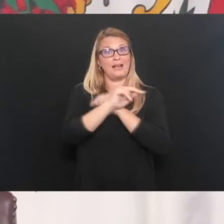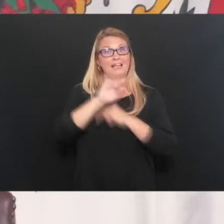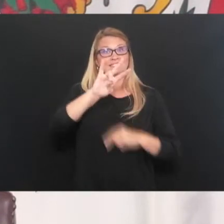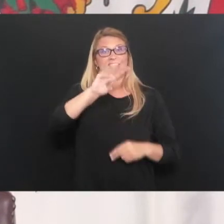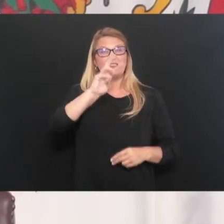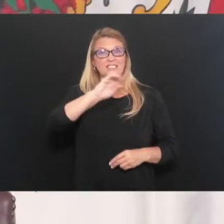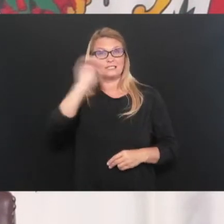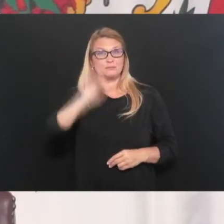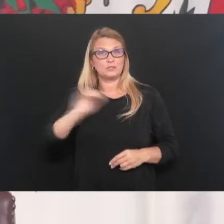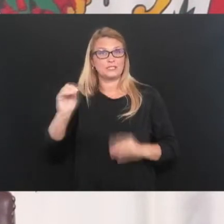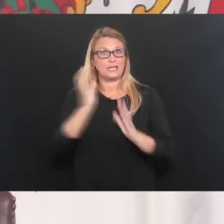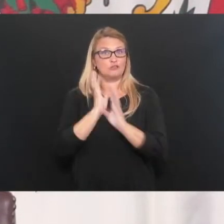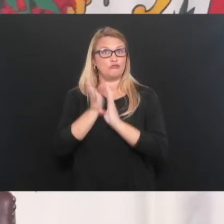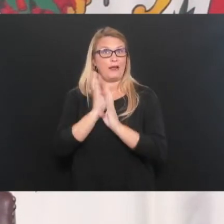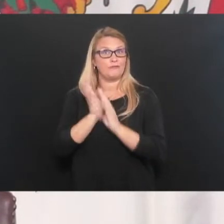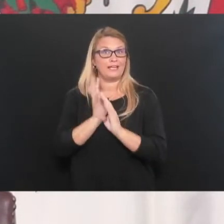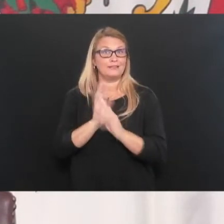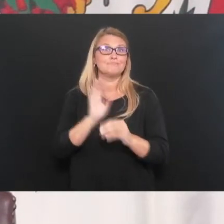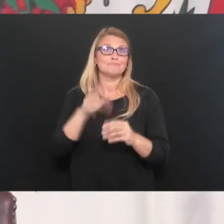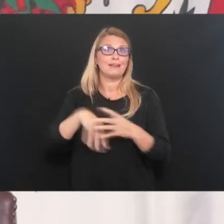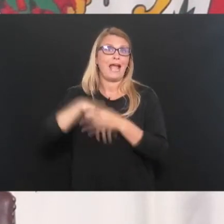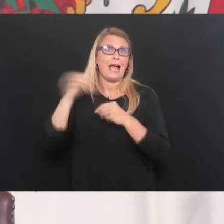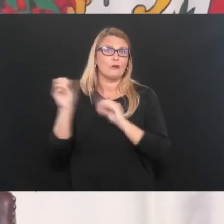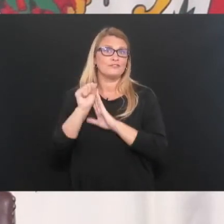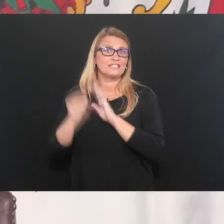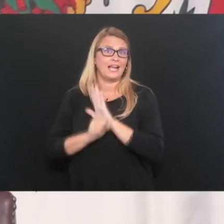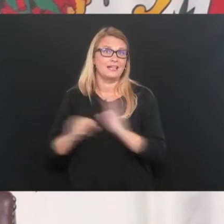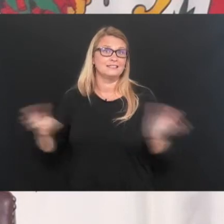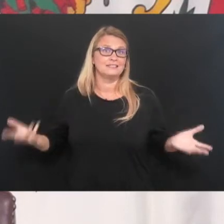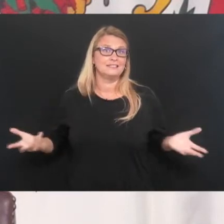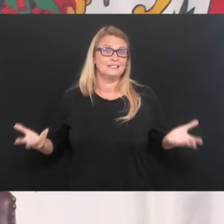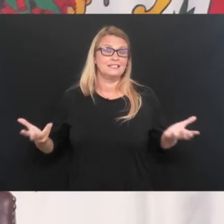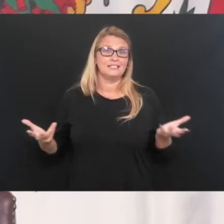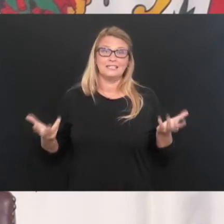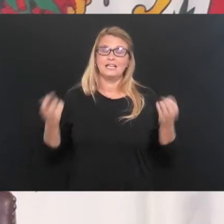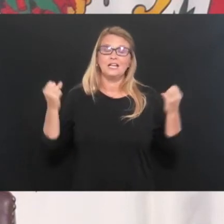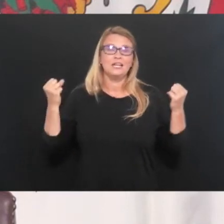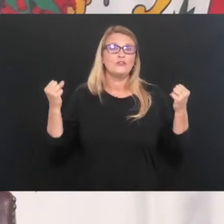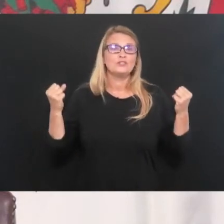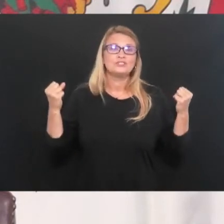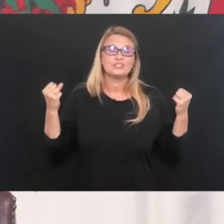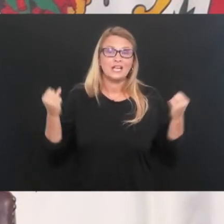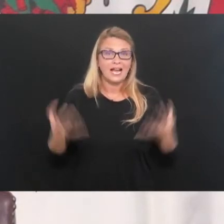76% of the traffic is out of state, so there's